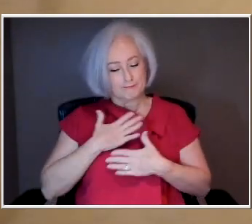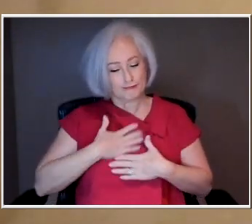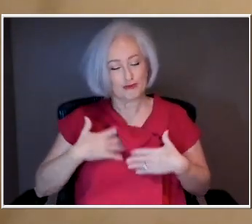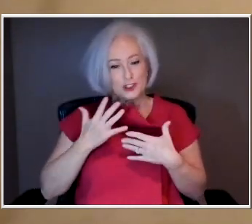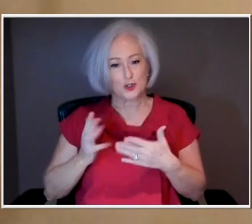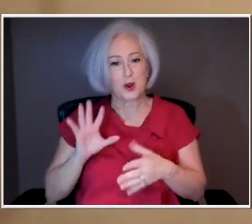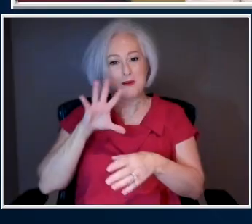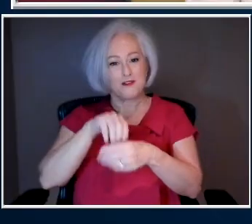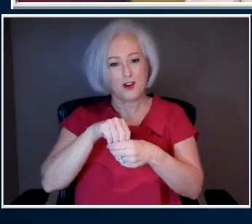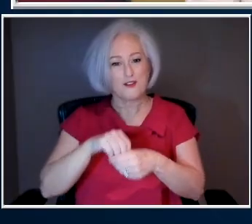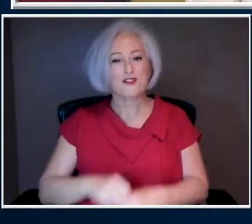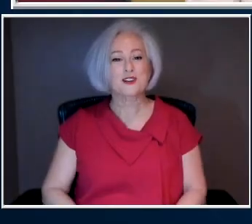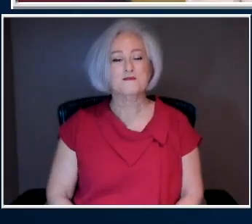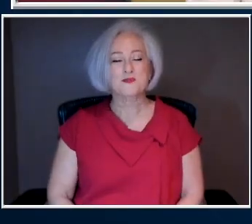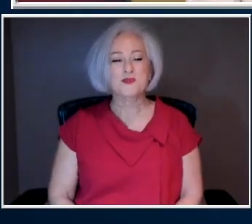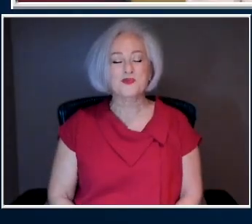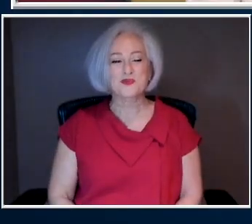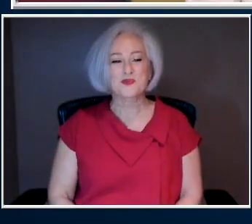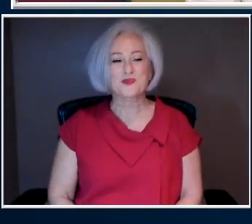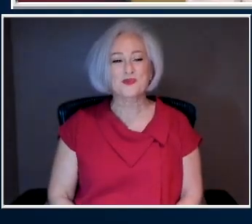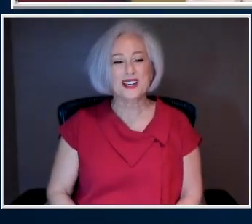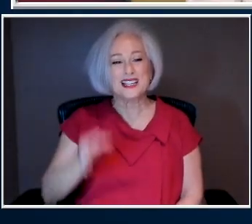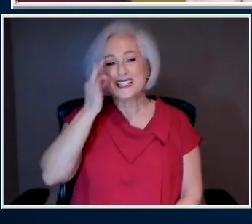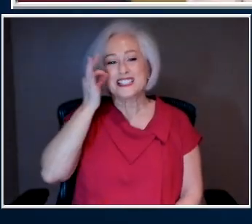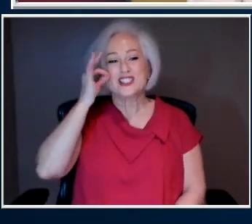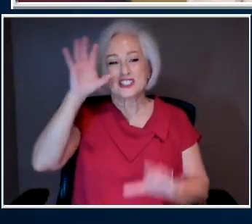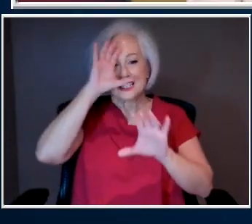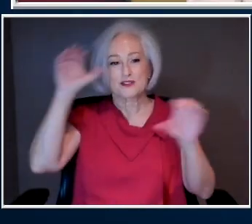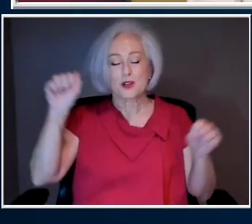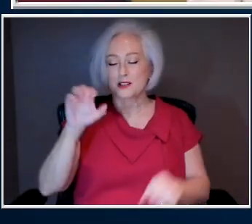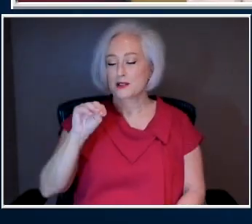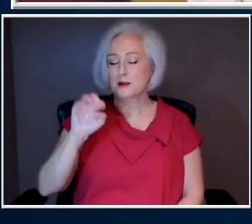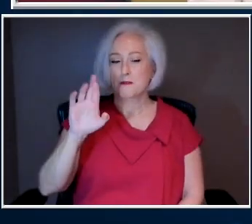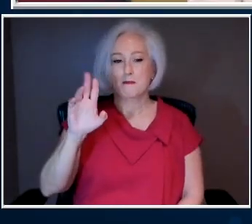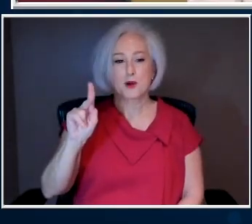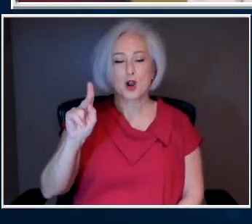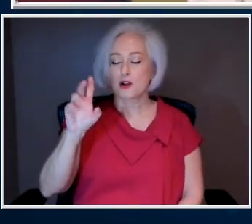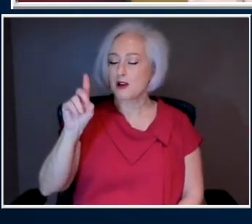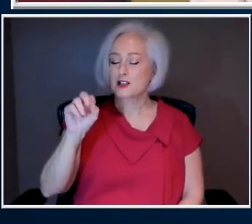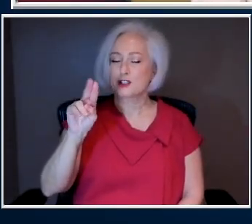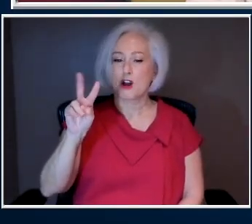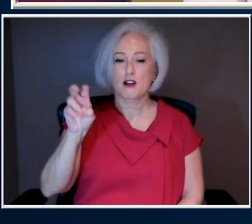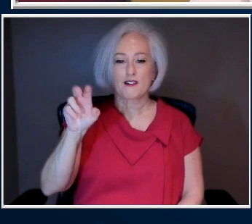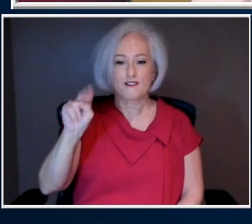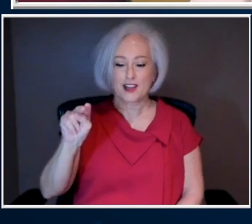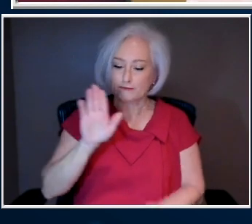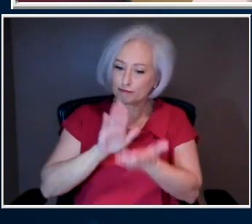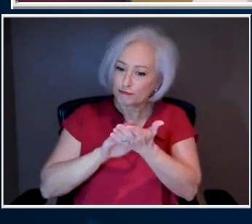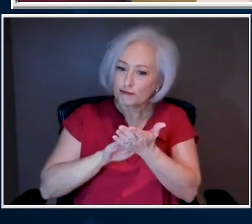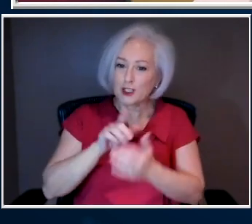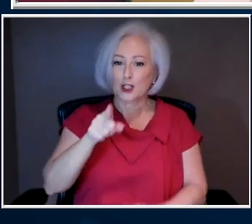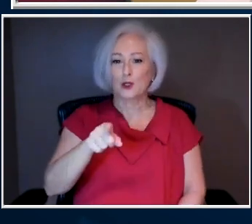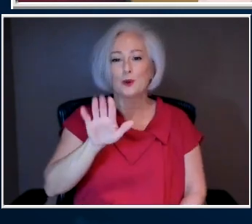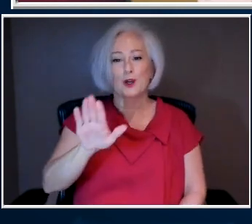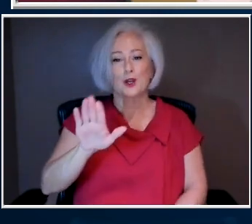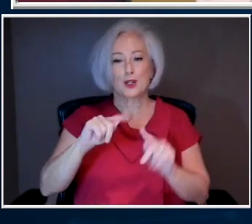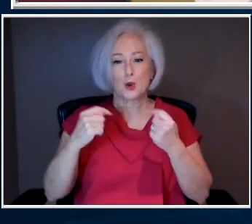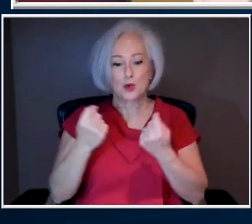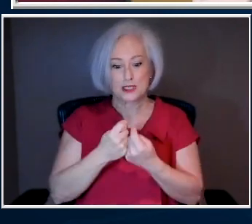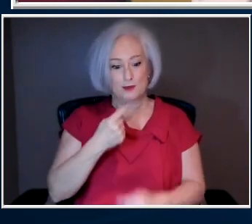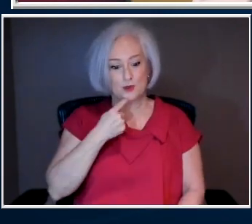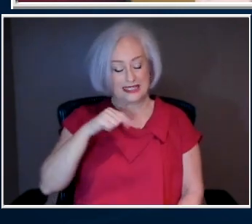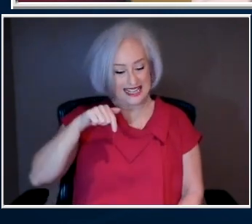of build, to grow through that adversity and overcome the adversity and kind of make the achievements they've had, I think is really inspiring to get